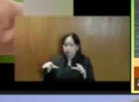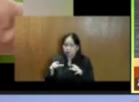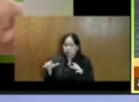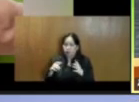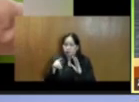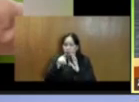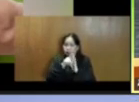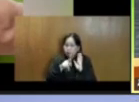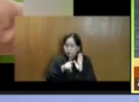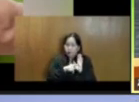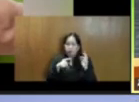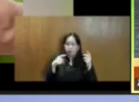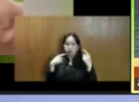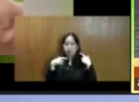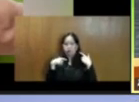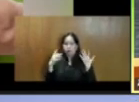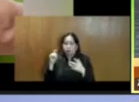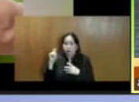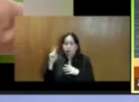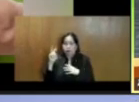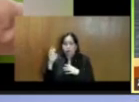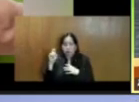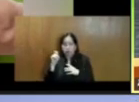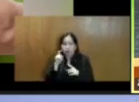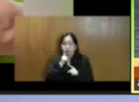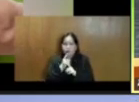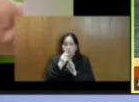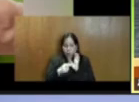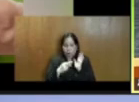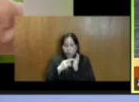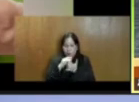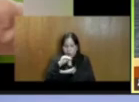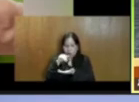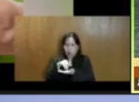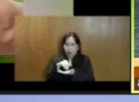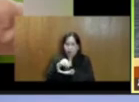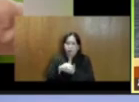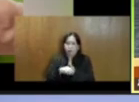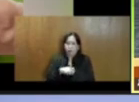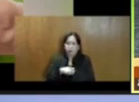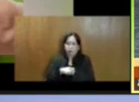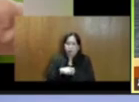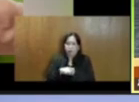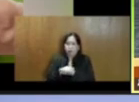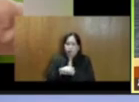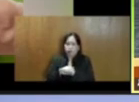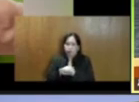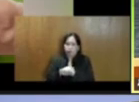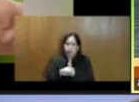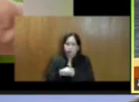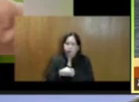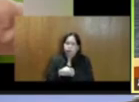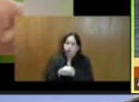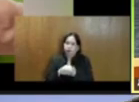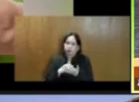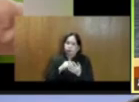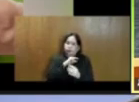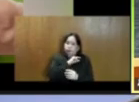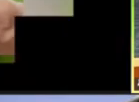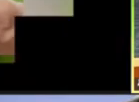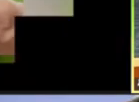policies that in which TVET plays a very important role. The Philippine Qualifications Framework, we have